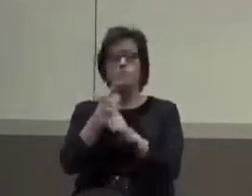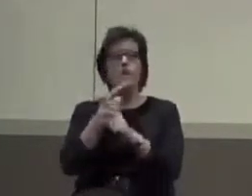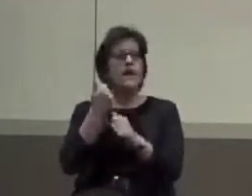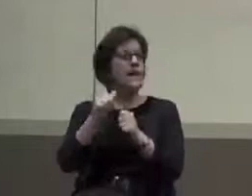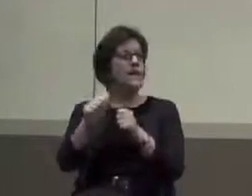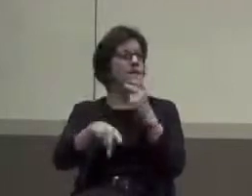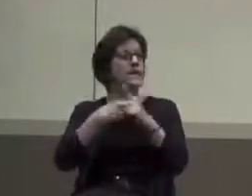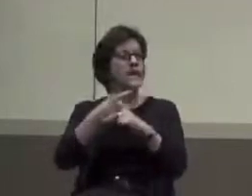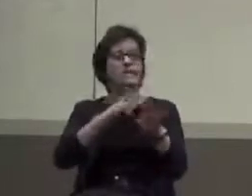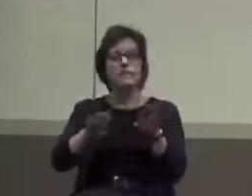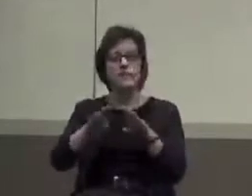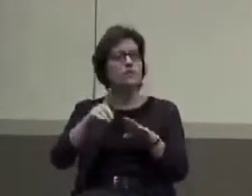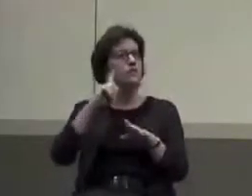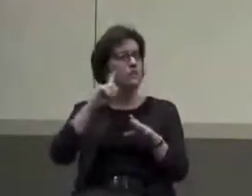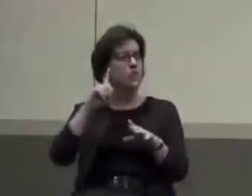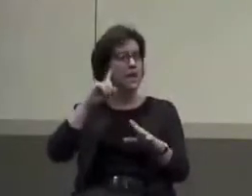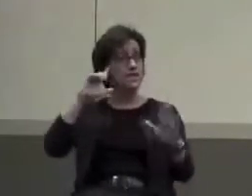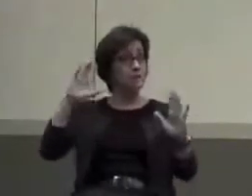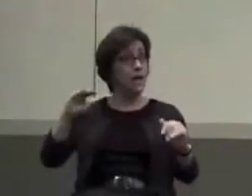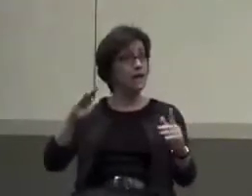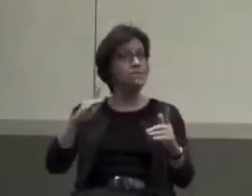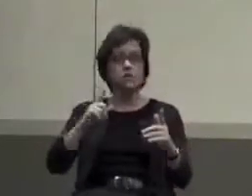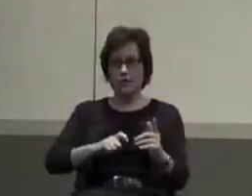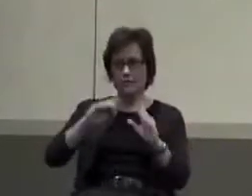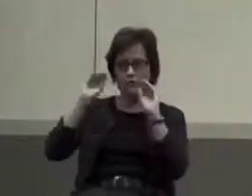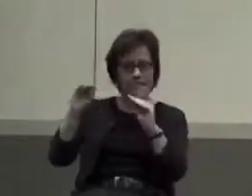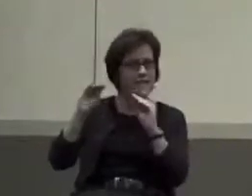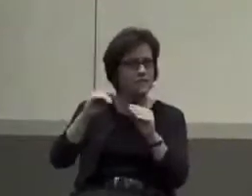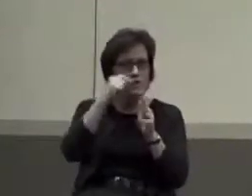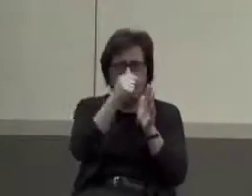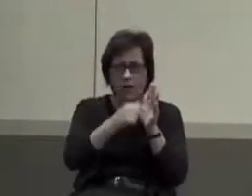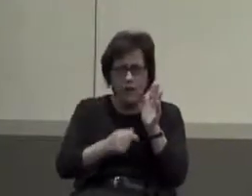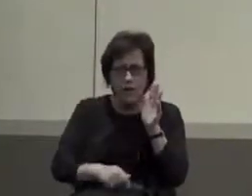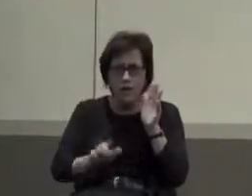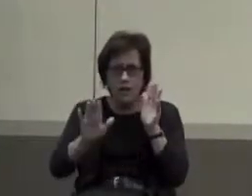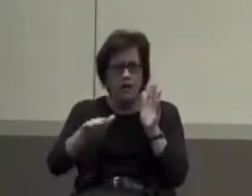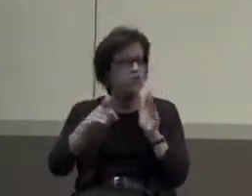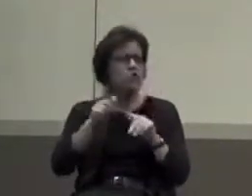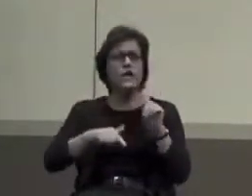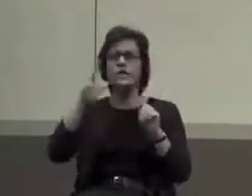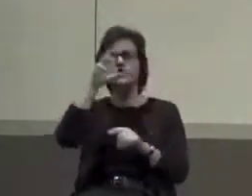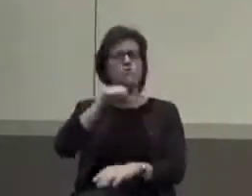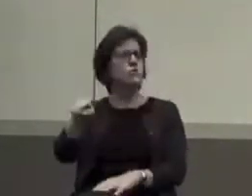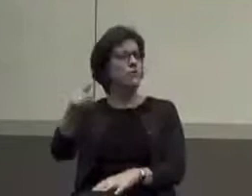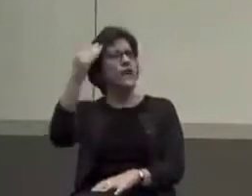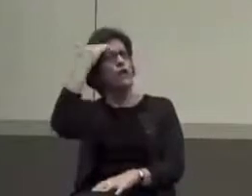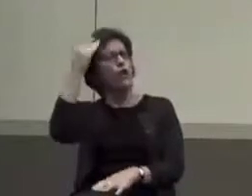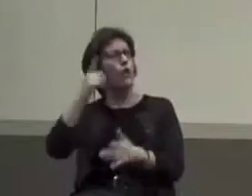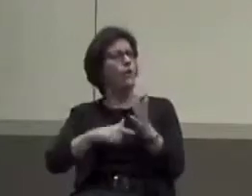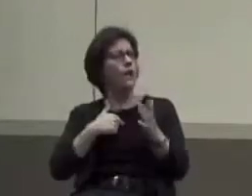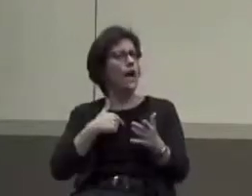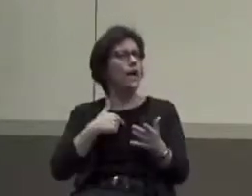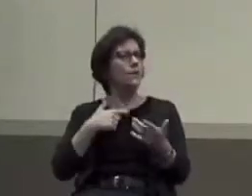need to teach it to students. You can't assume that they know anything, that they know exactly what you want from them.